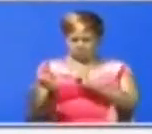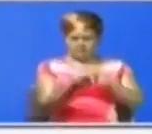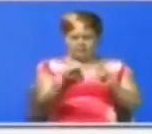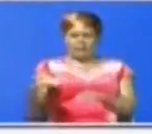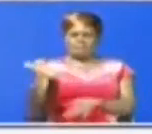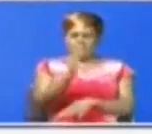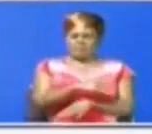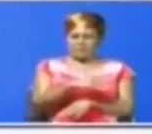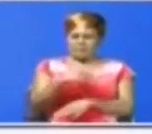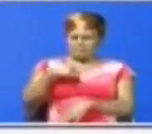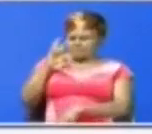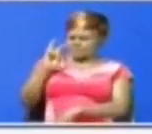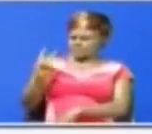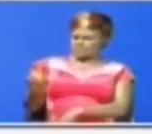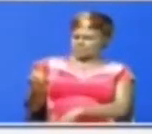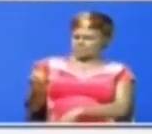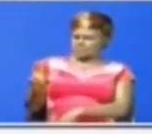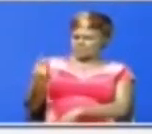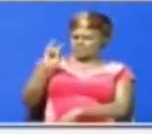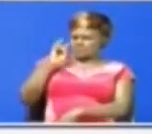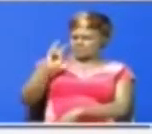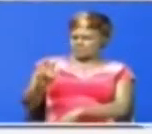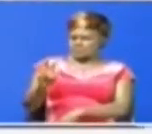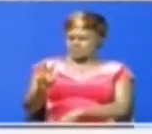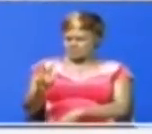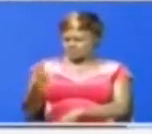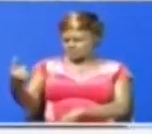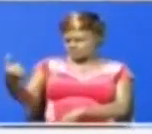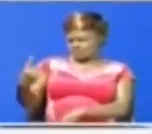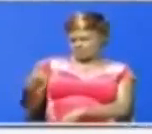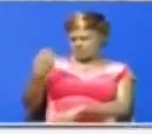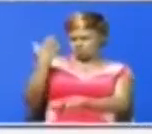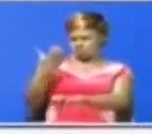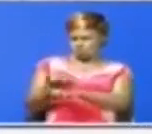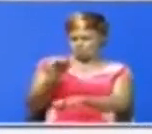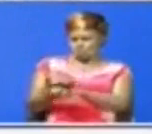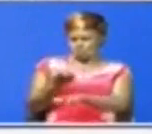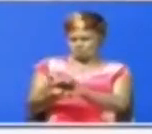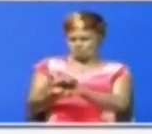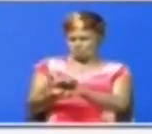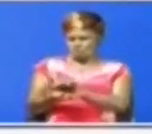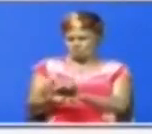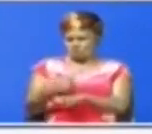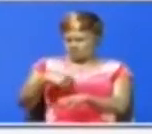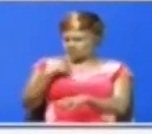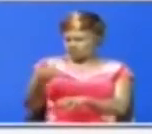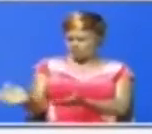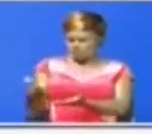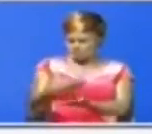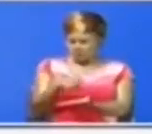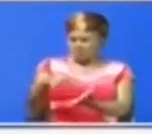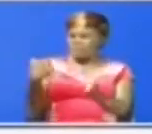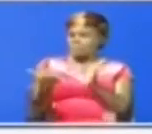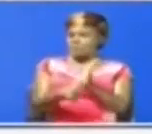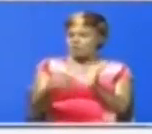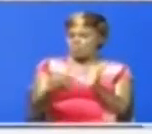mnapoona imelala hivyo, nirudi nikaona bado jamaa wanaguja na mawe. Sasa ikabidi nikaambia conductor hapa ni